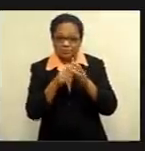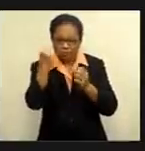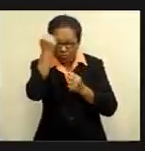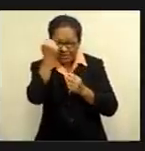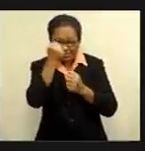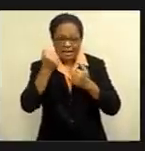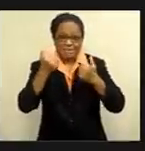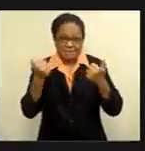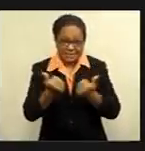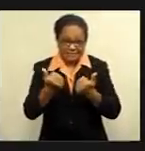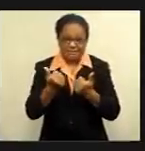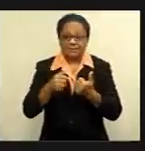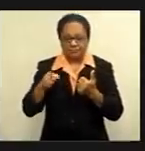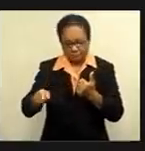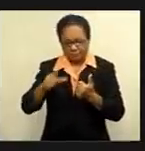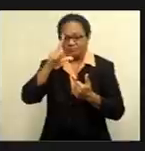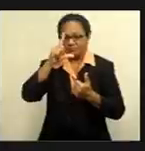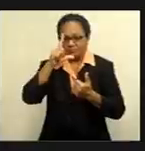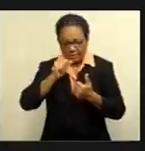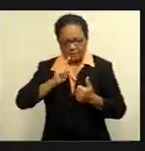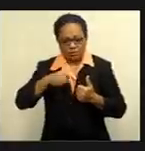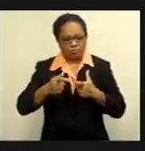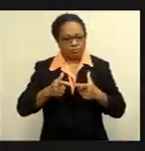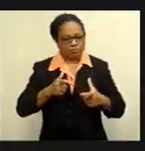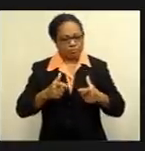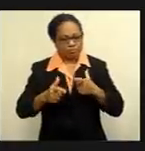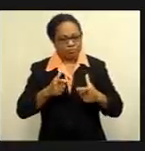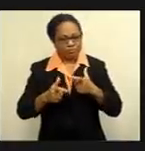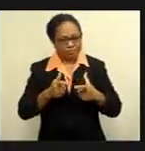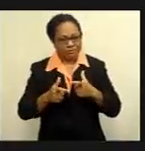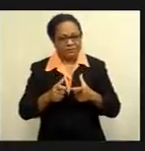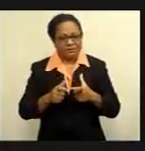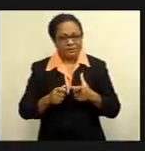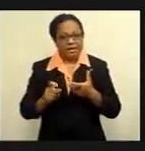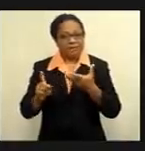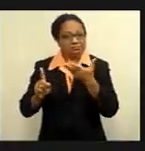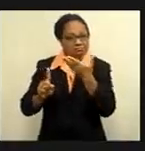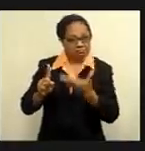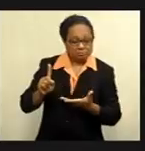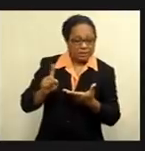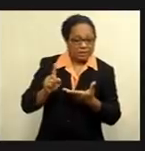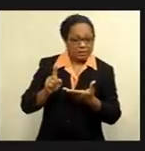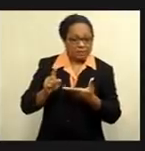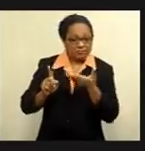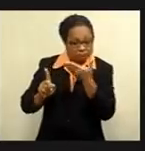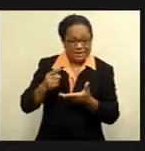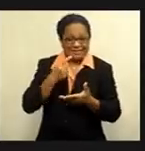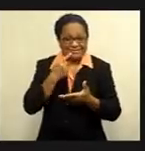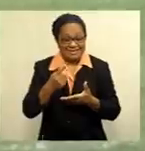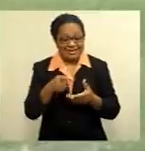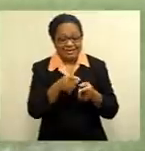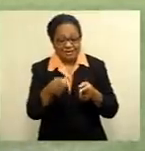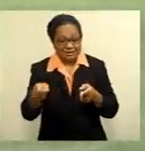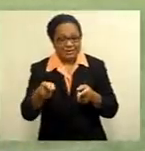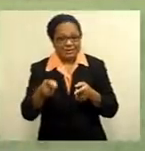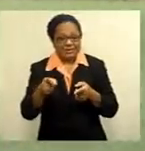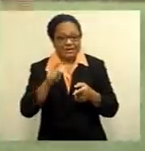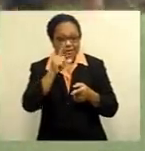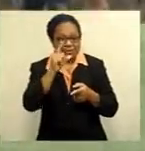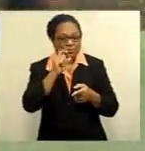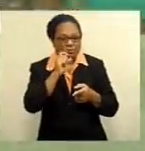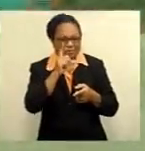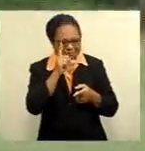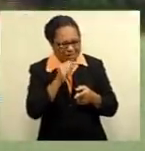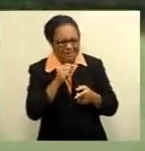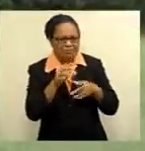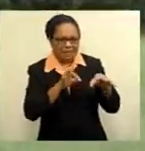time, manage how they stay in camp, and that same philosophy they will take into competition. The Fijiana coach